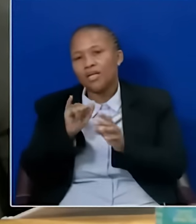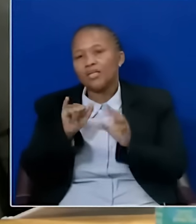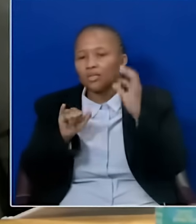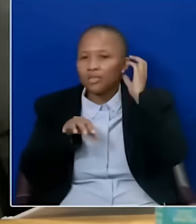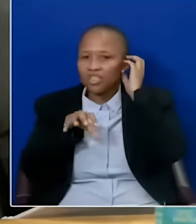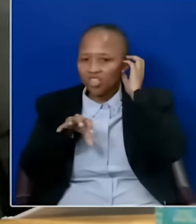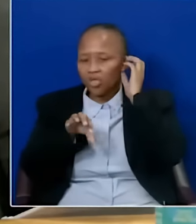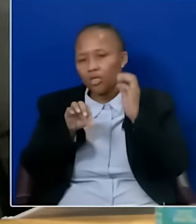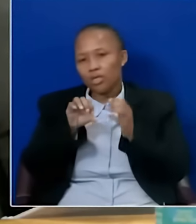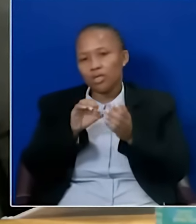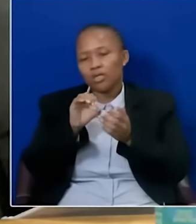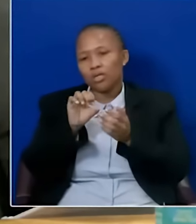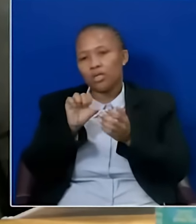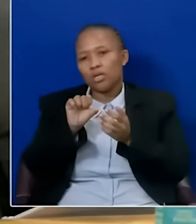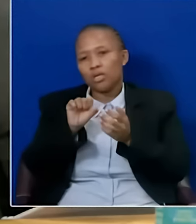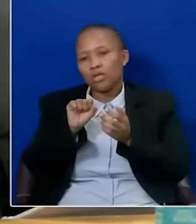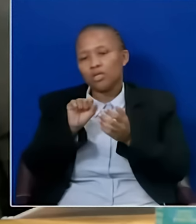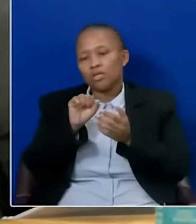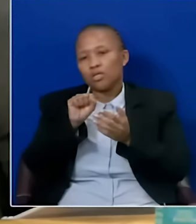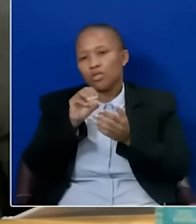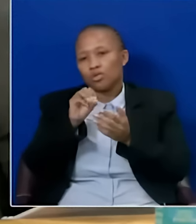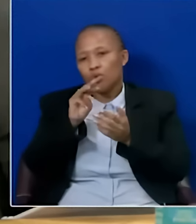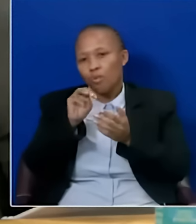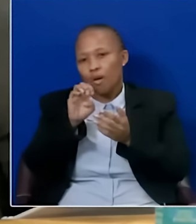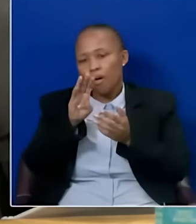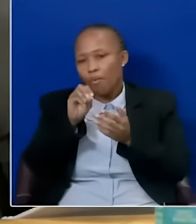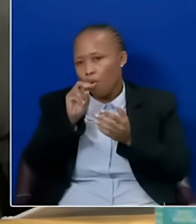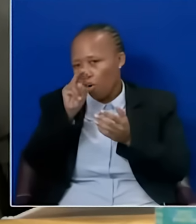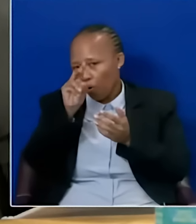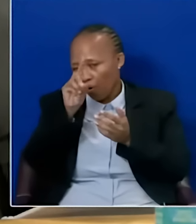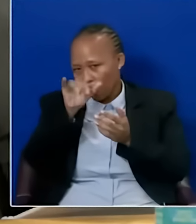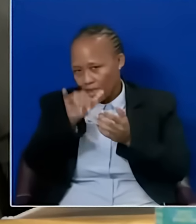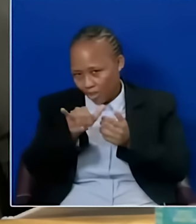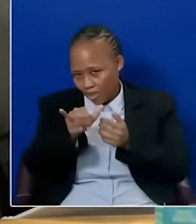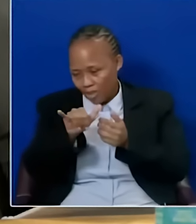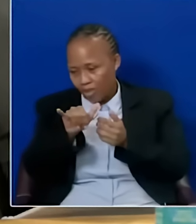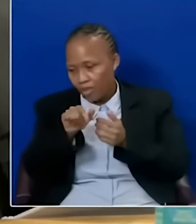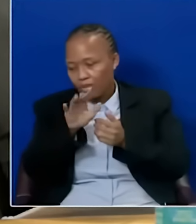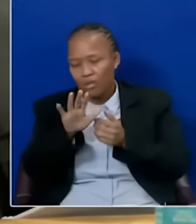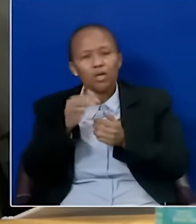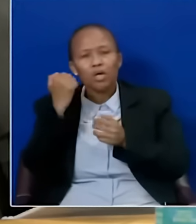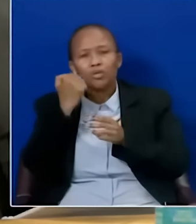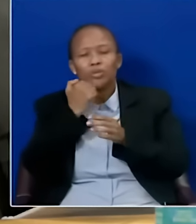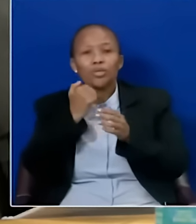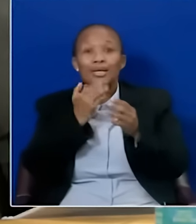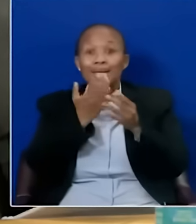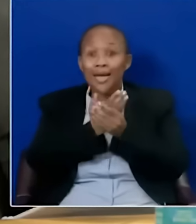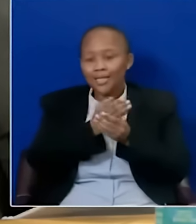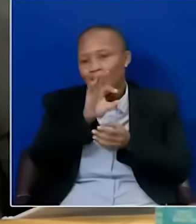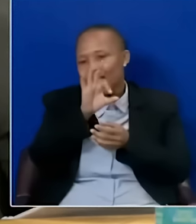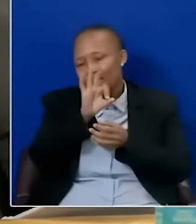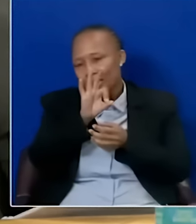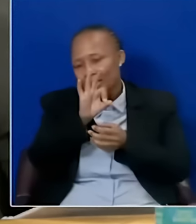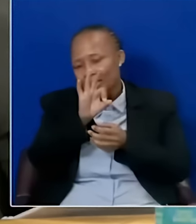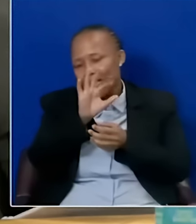the murder of DJ Vintos, the murder of DJ Somebody was Santon case 398 of 11 of 22. The